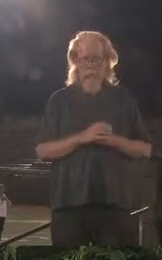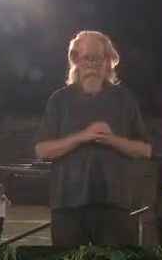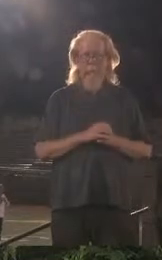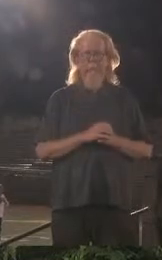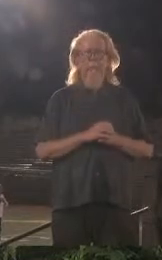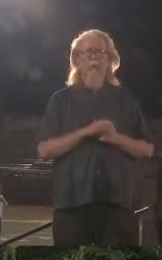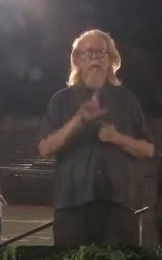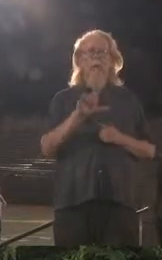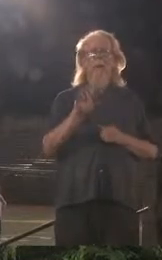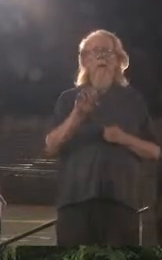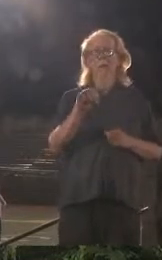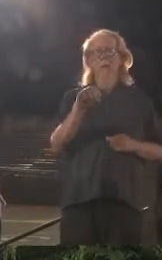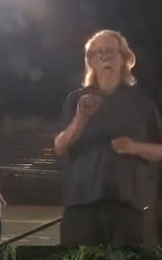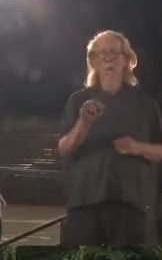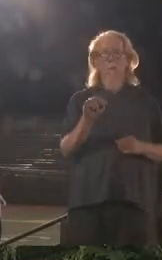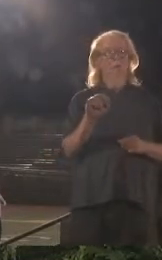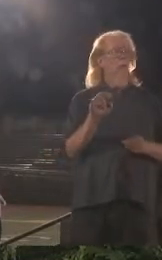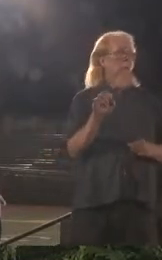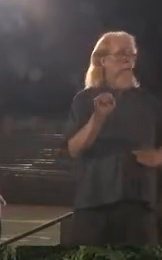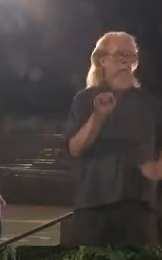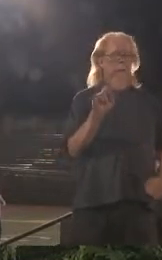Leon Anthony Satterwhite.